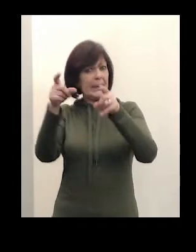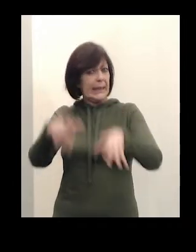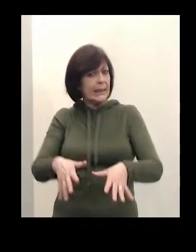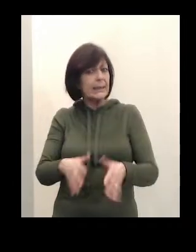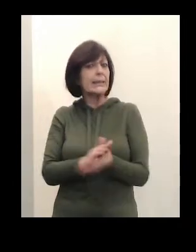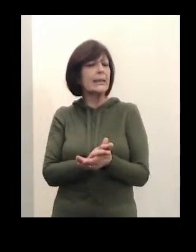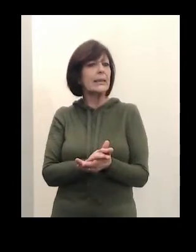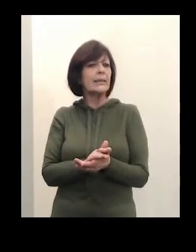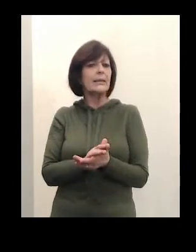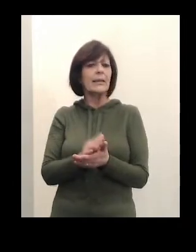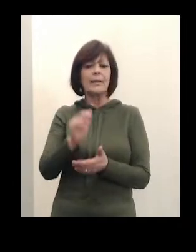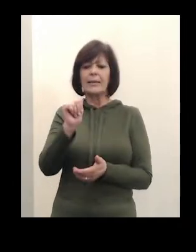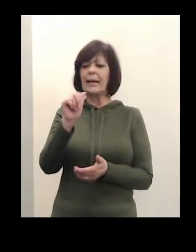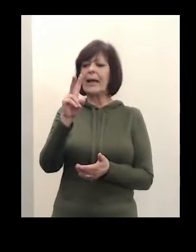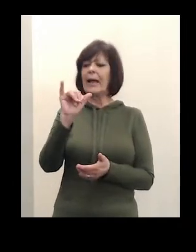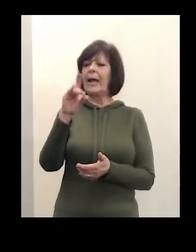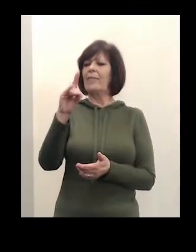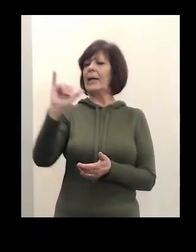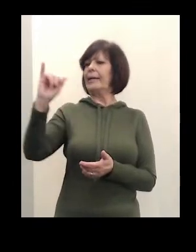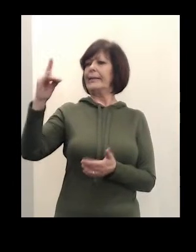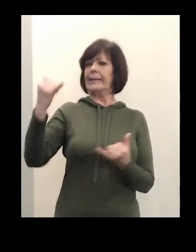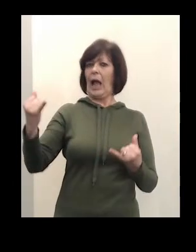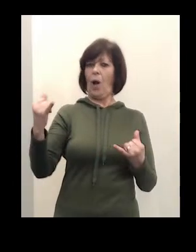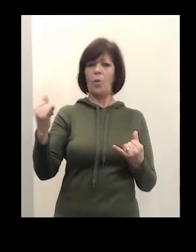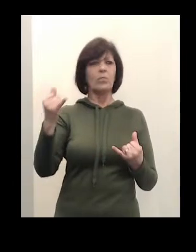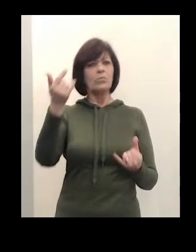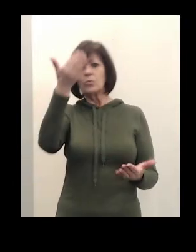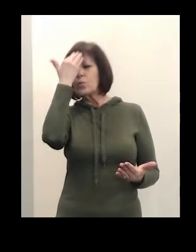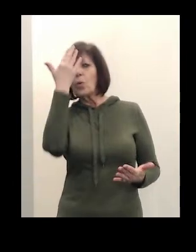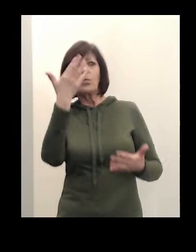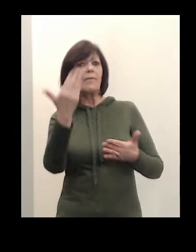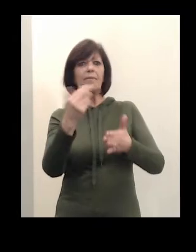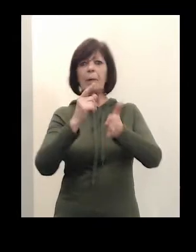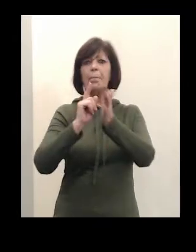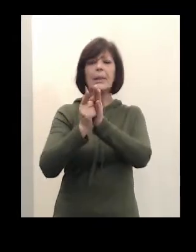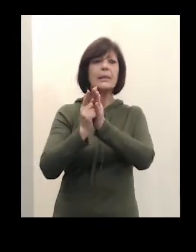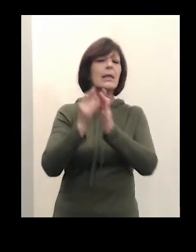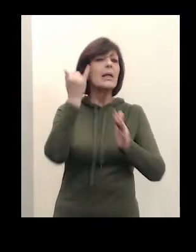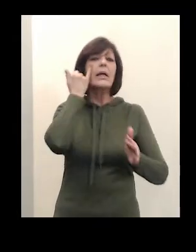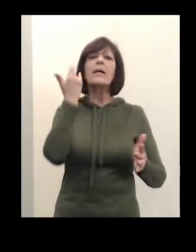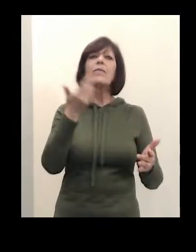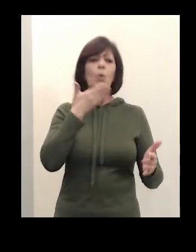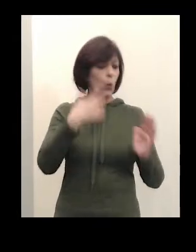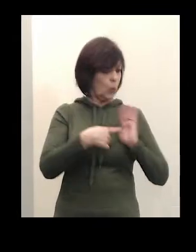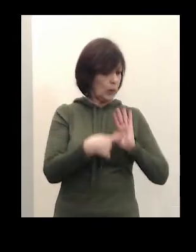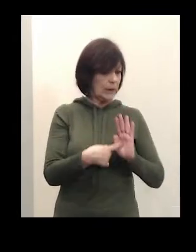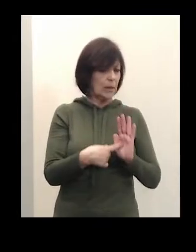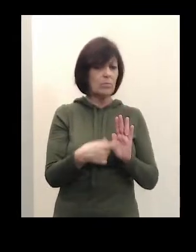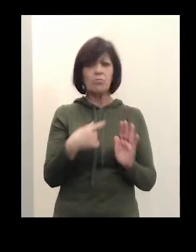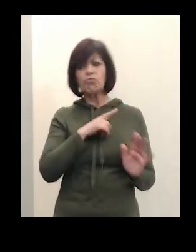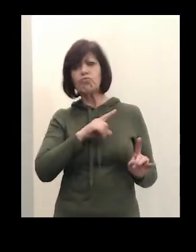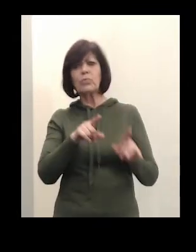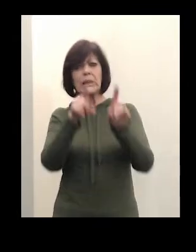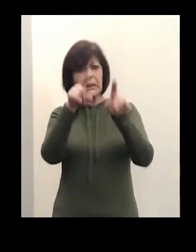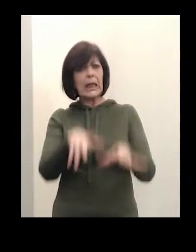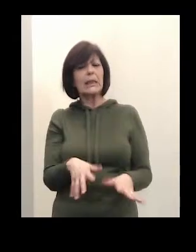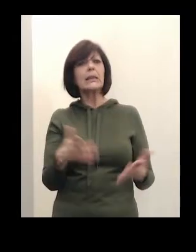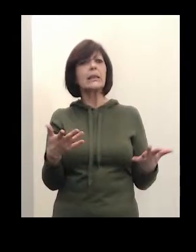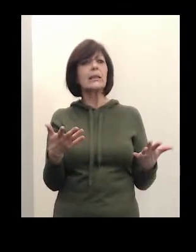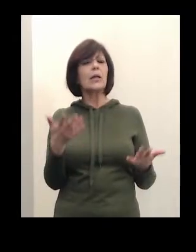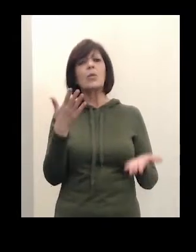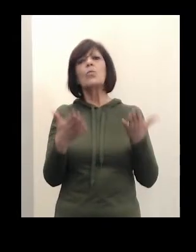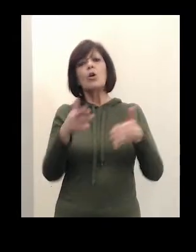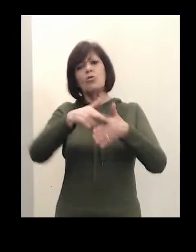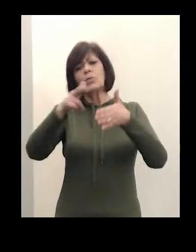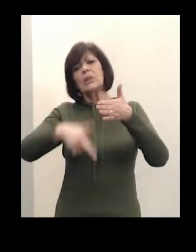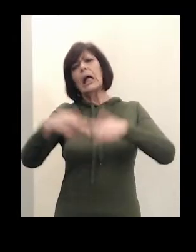Abbott ID Now test. We'll get your results in 15 minutes. If you don't have symptoms, we'll test you. We'll probably get your results back in a